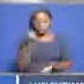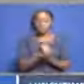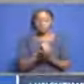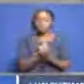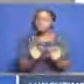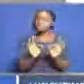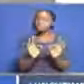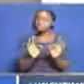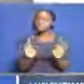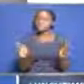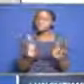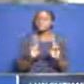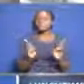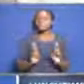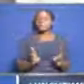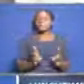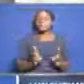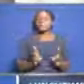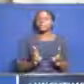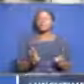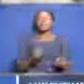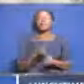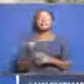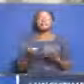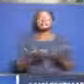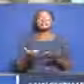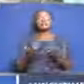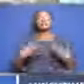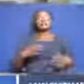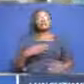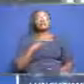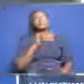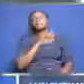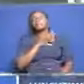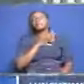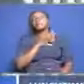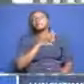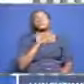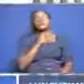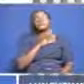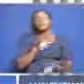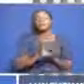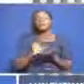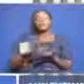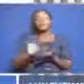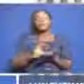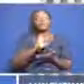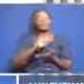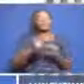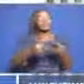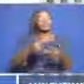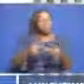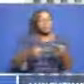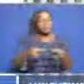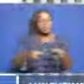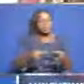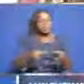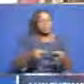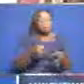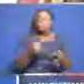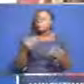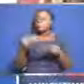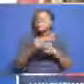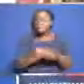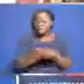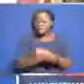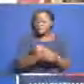ready for occupancy. But traders are already crying foul over the allocation process, citing bribery.